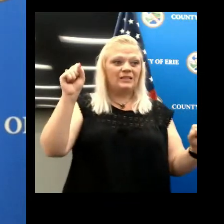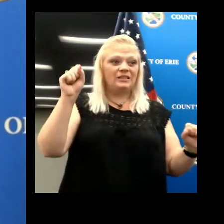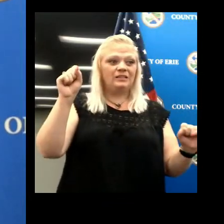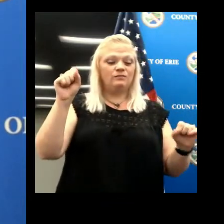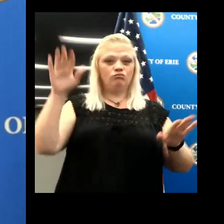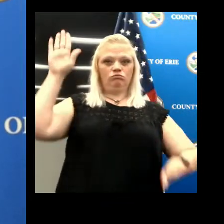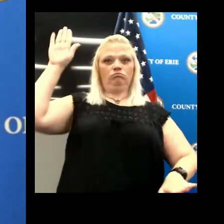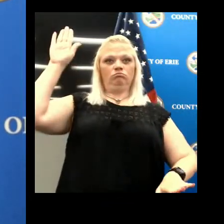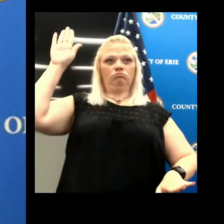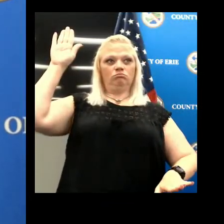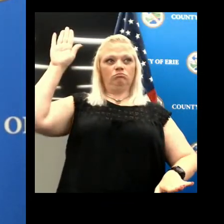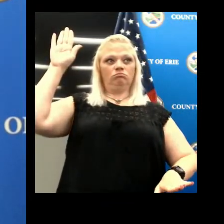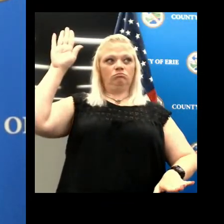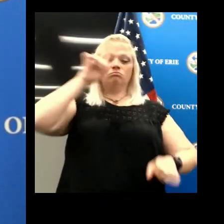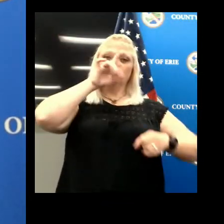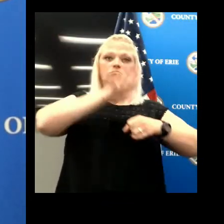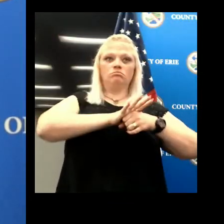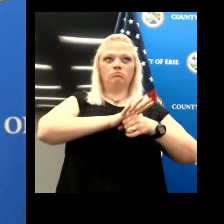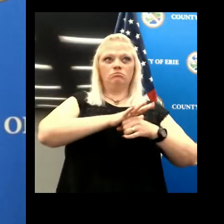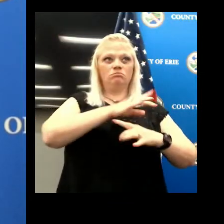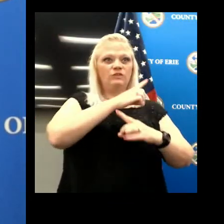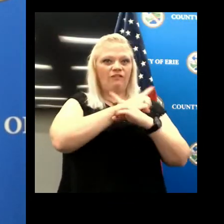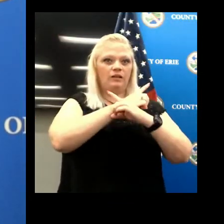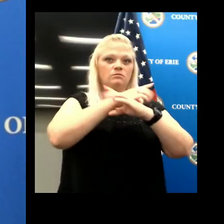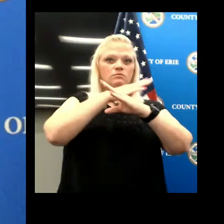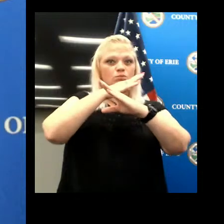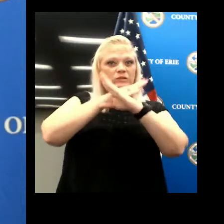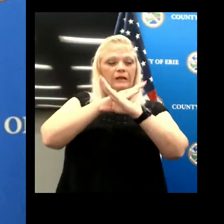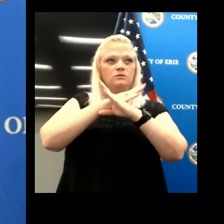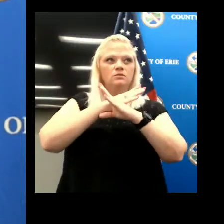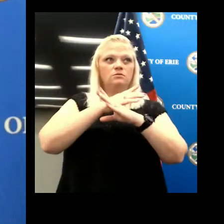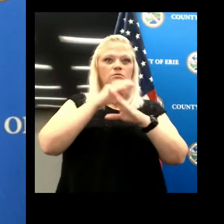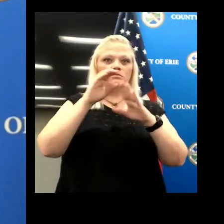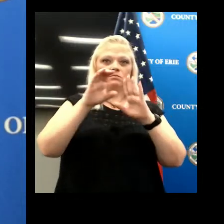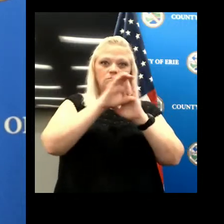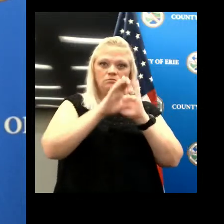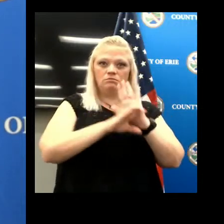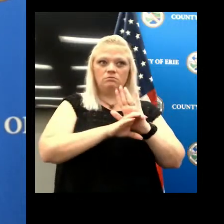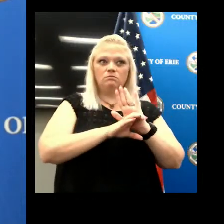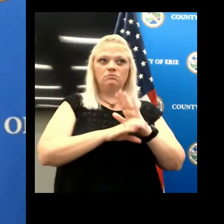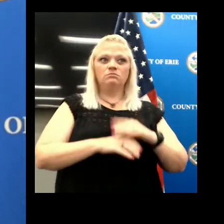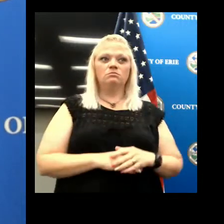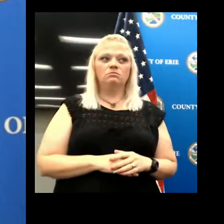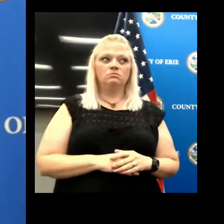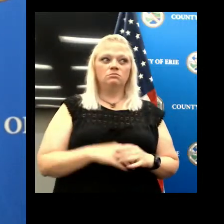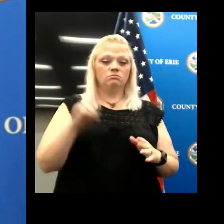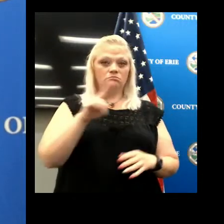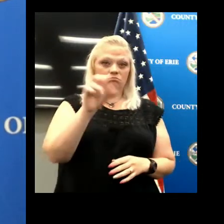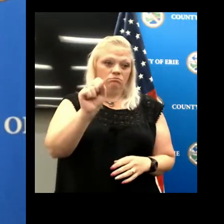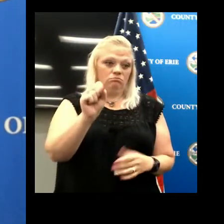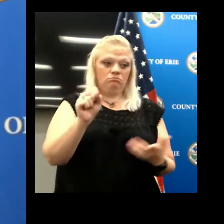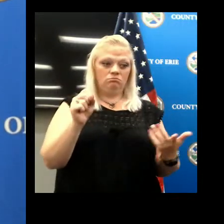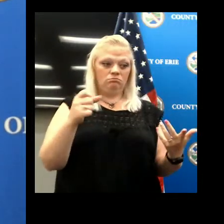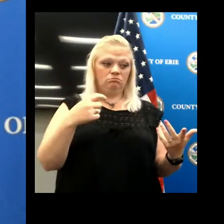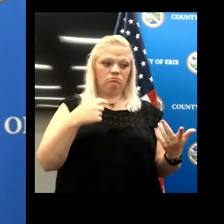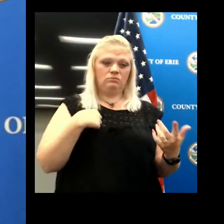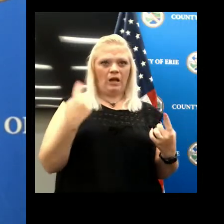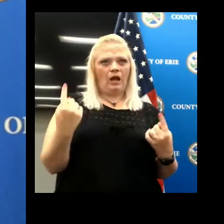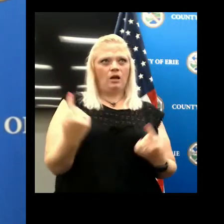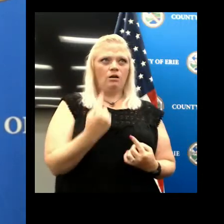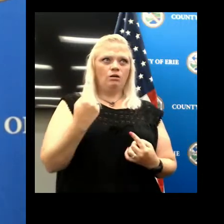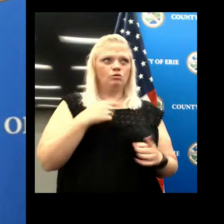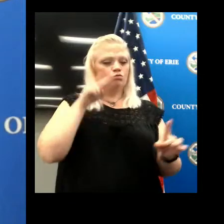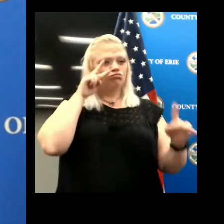to defend, protect the Constitution of the United States, which I also look at as